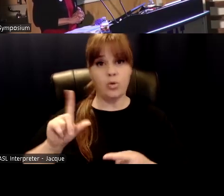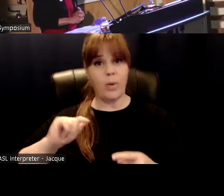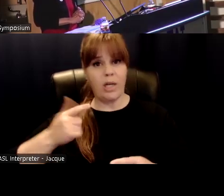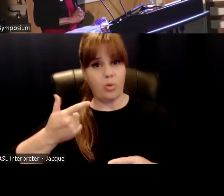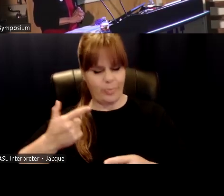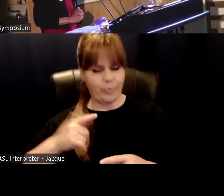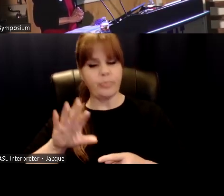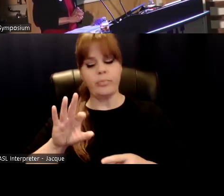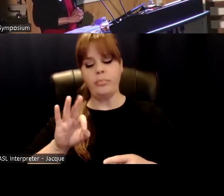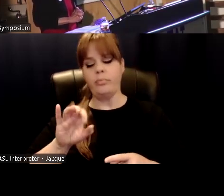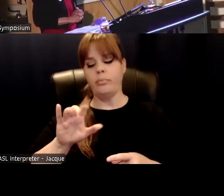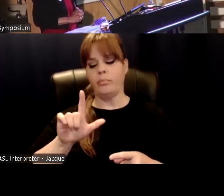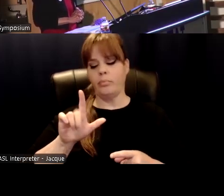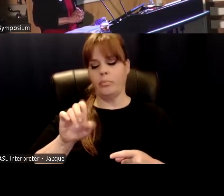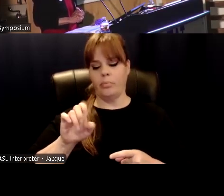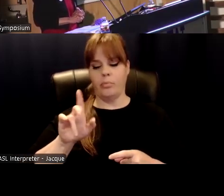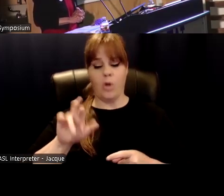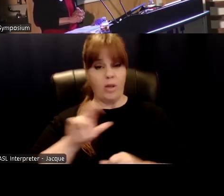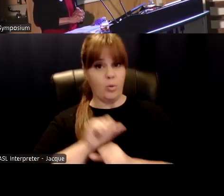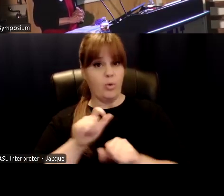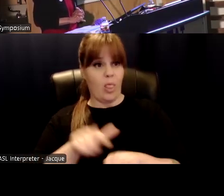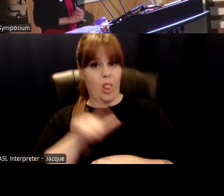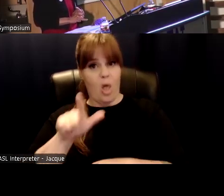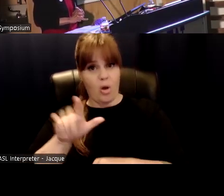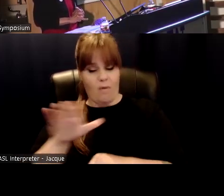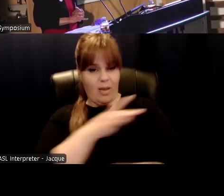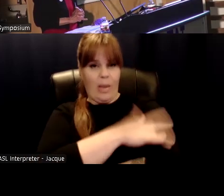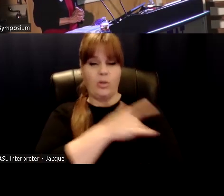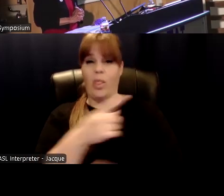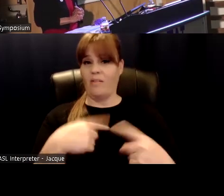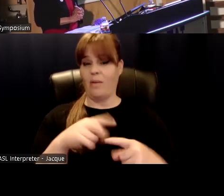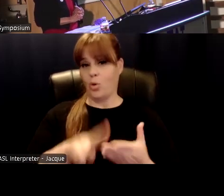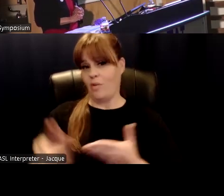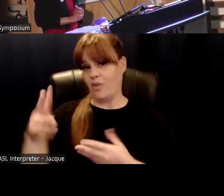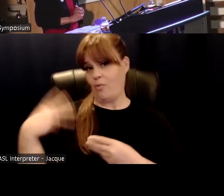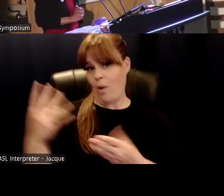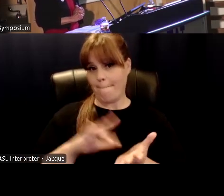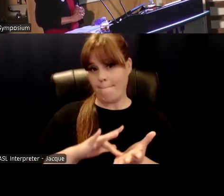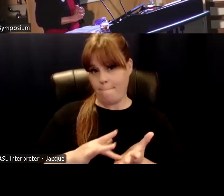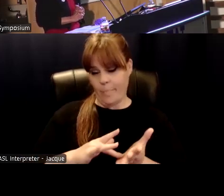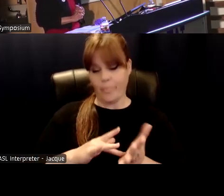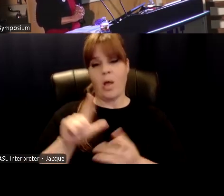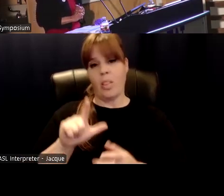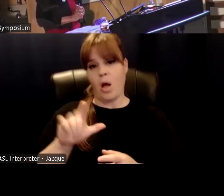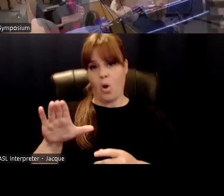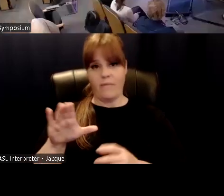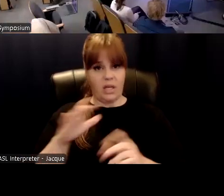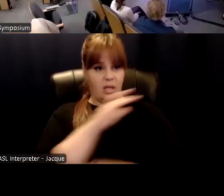has worked with long COVID patients who have come through University of Washington Medicine's long COVID clinic. Welcome,